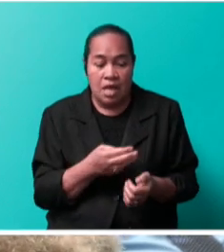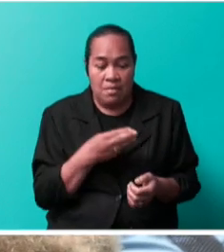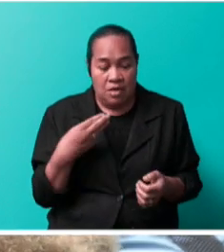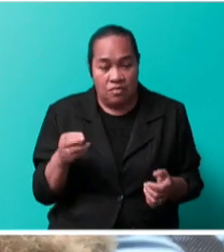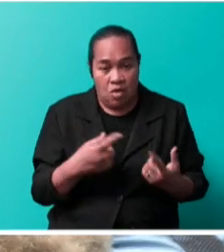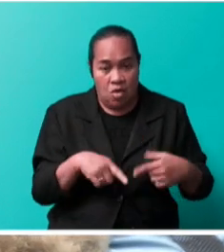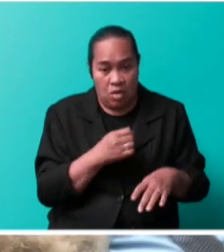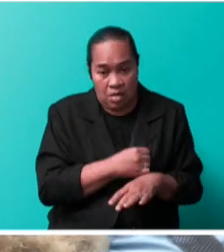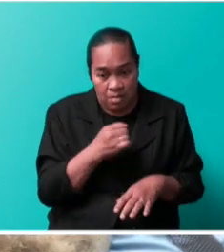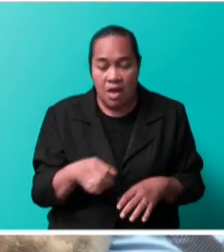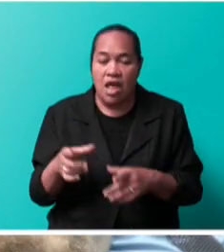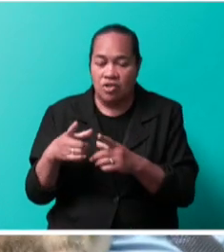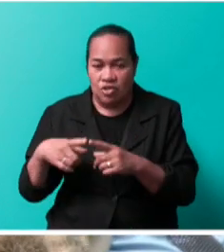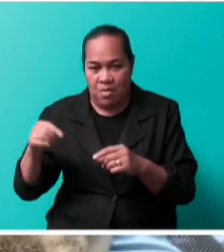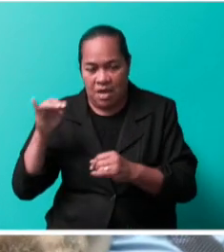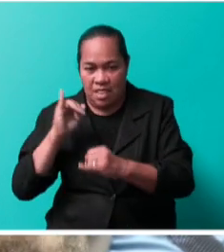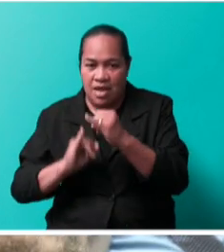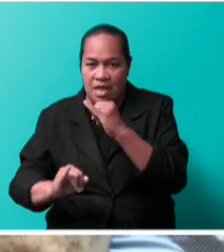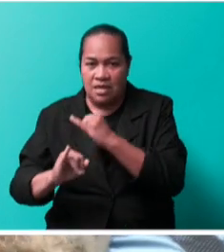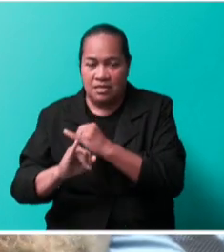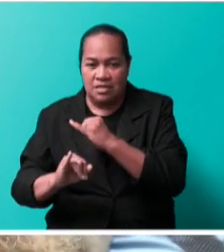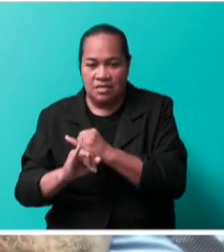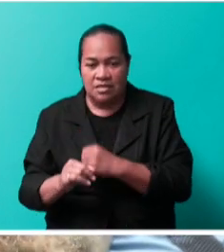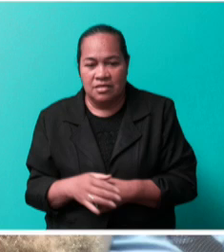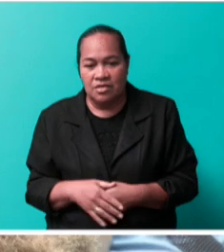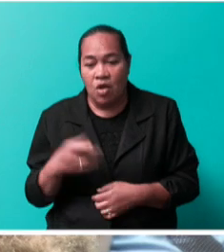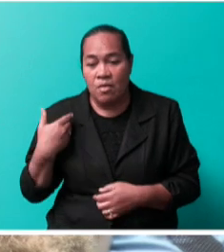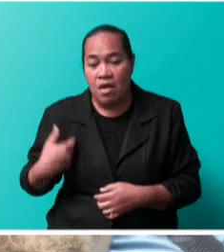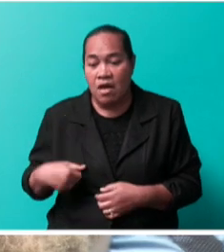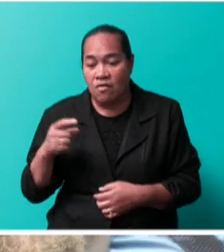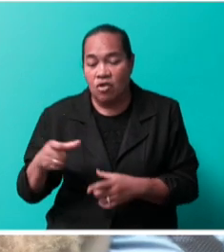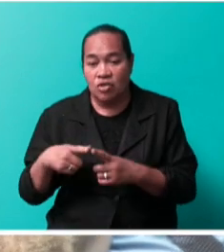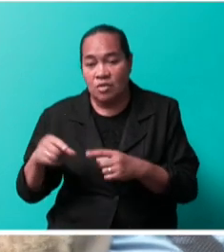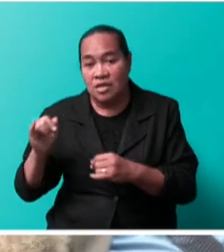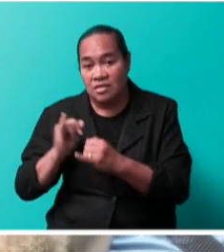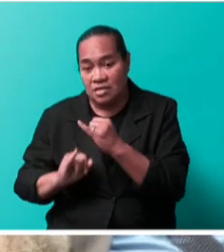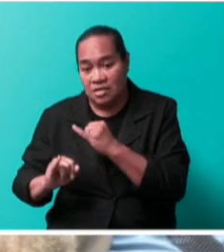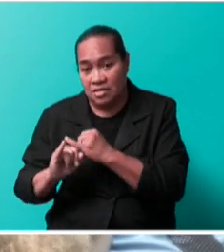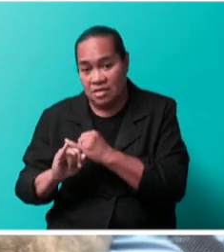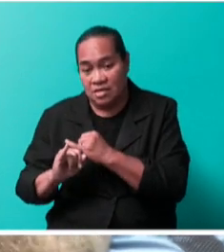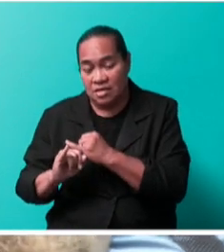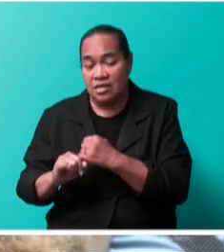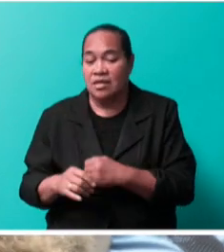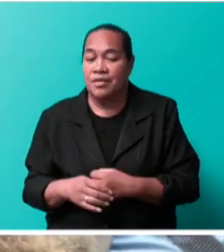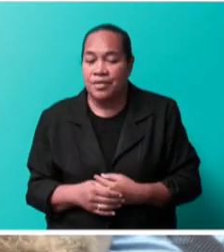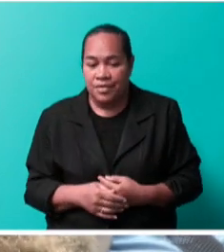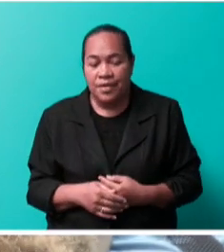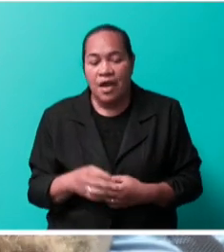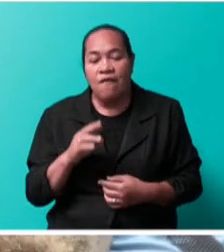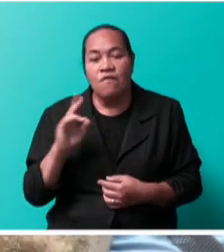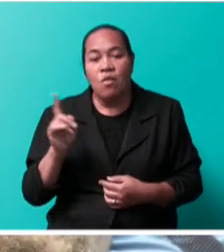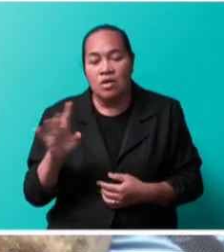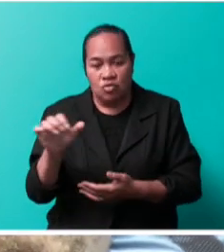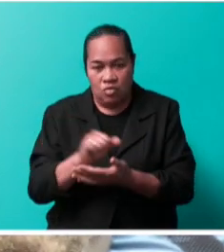the Japan International Cooperation System on behalf of the Japan International Cooperation Agency for the procurement